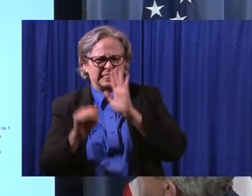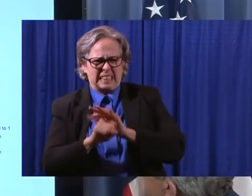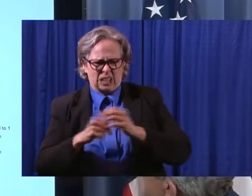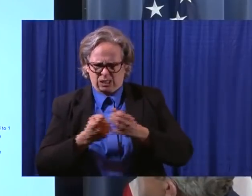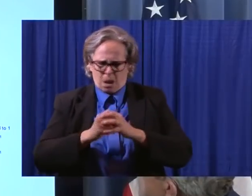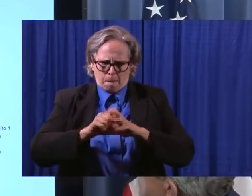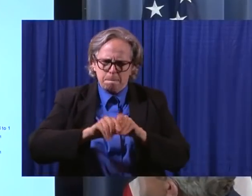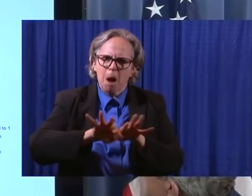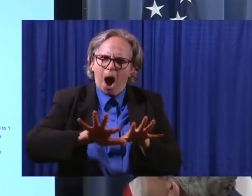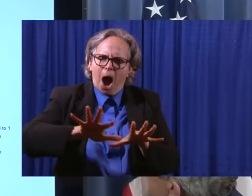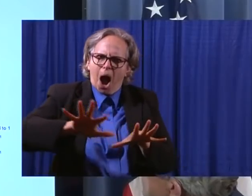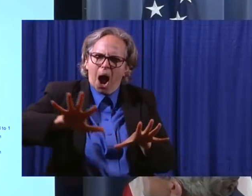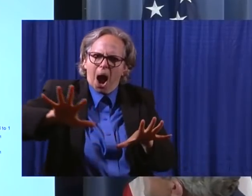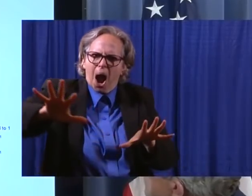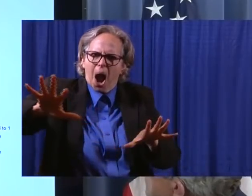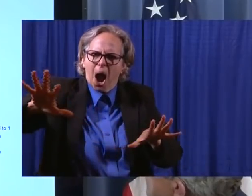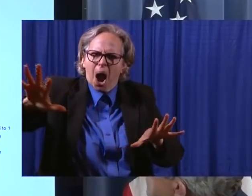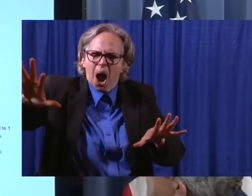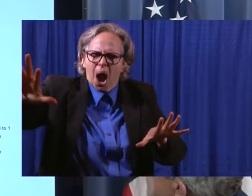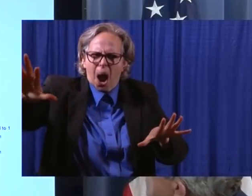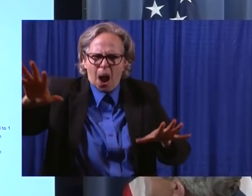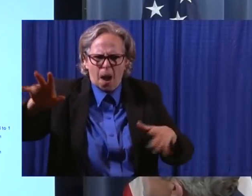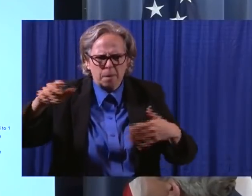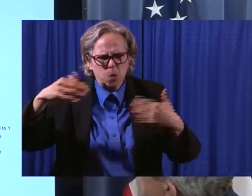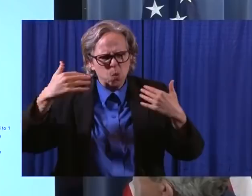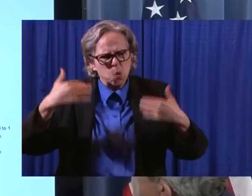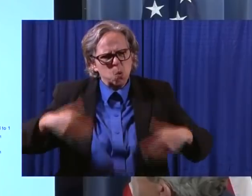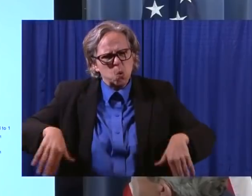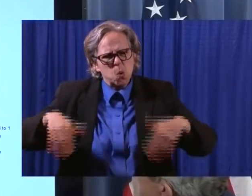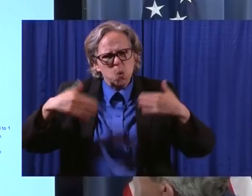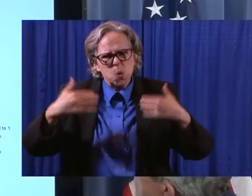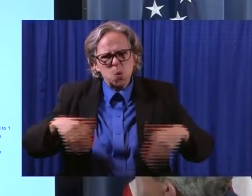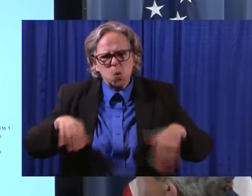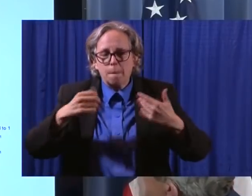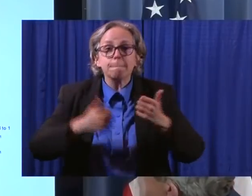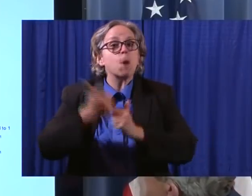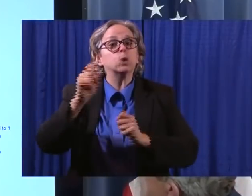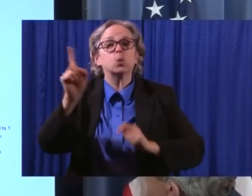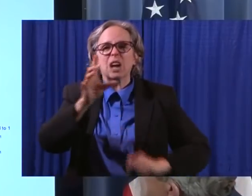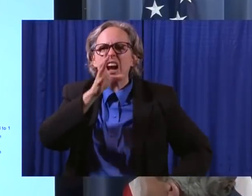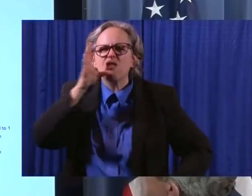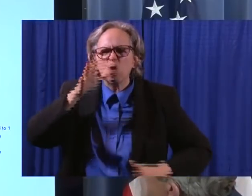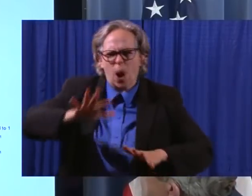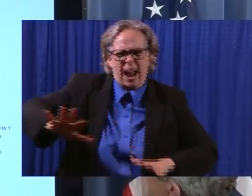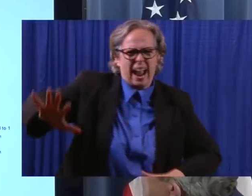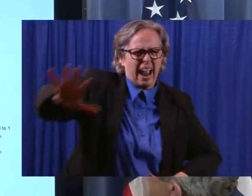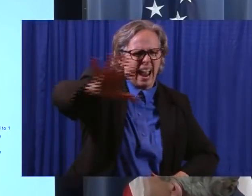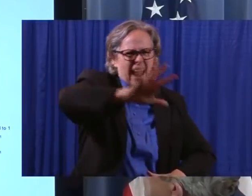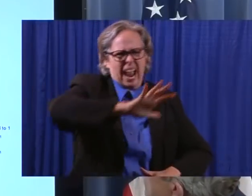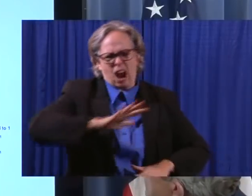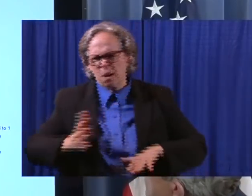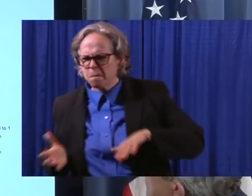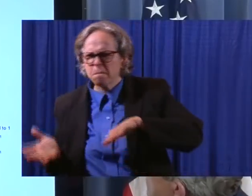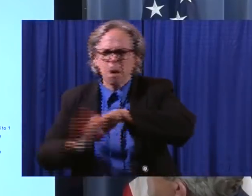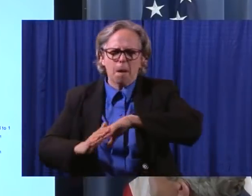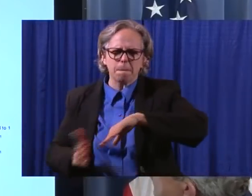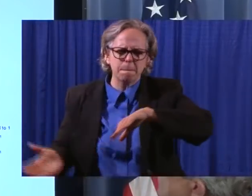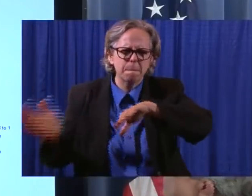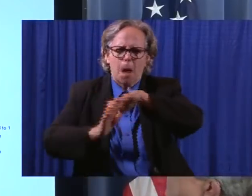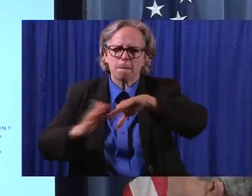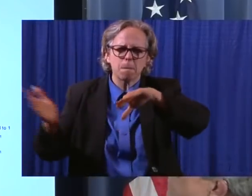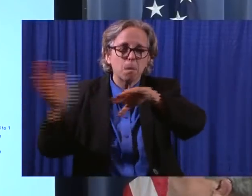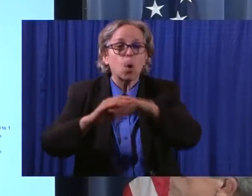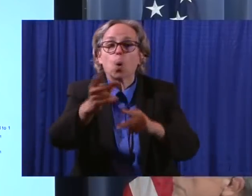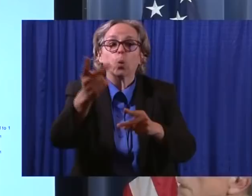the R factor is, in fact, in the region, but has most notably been increased in Hamilton County as